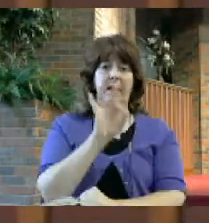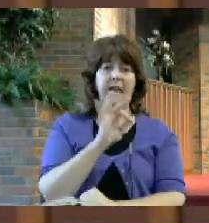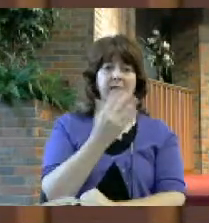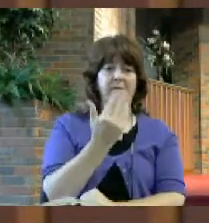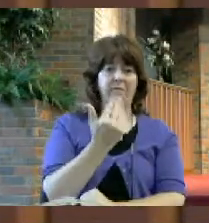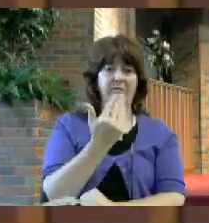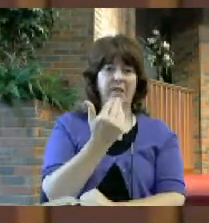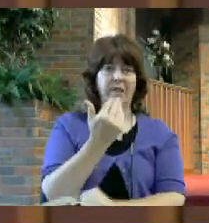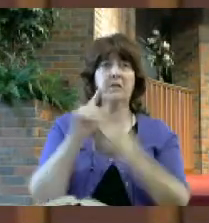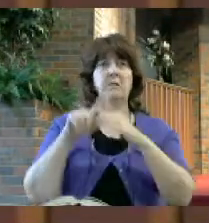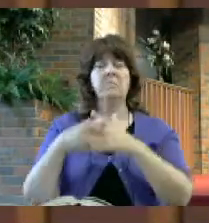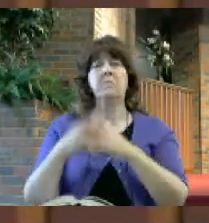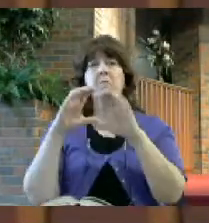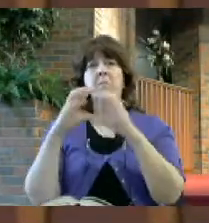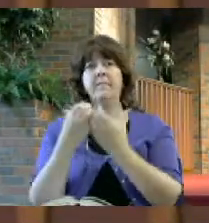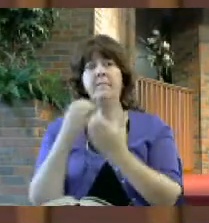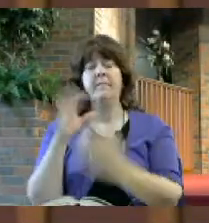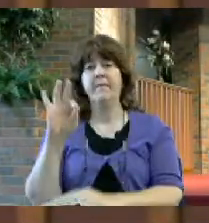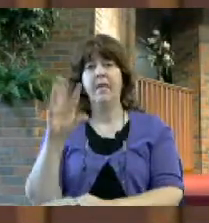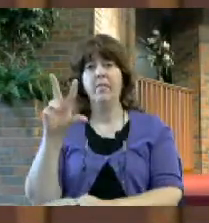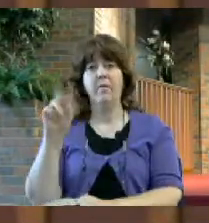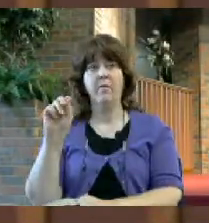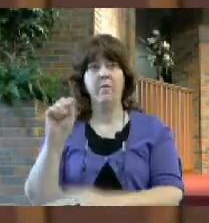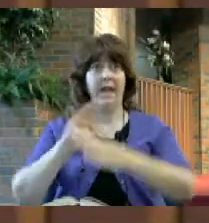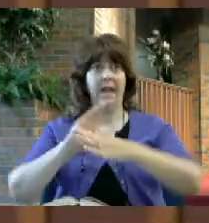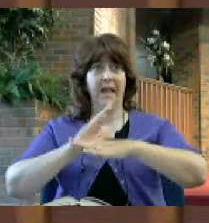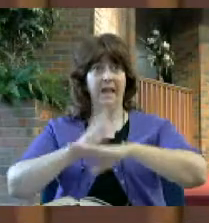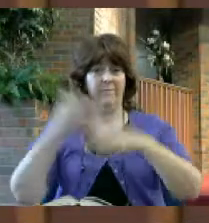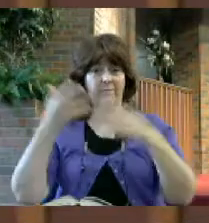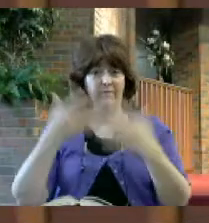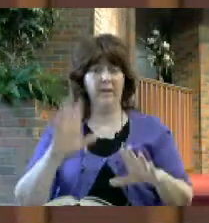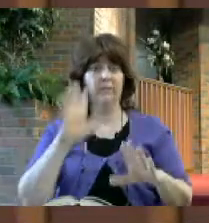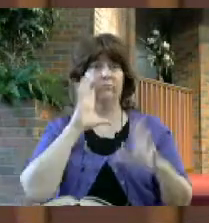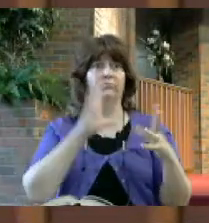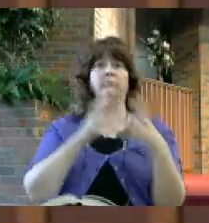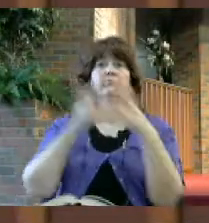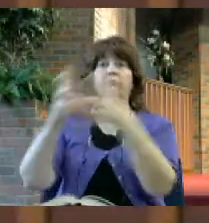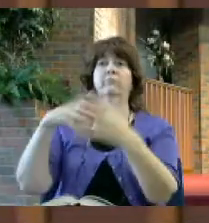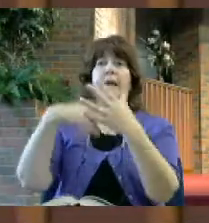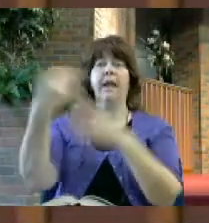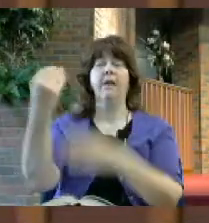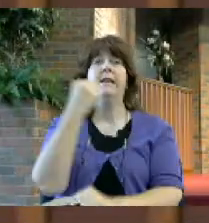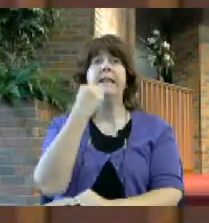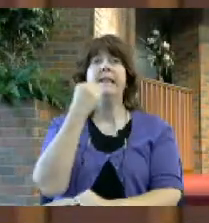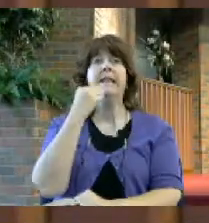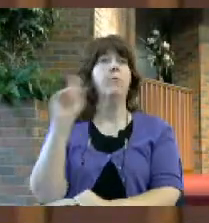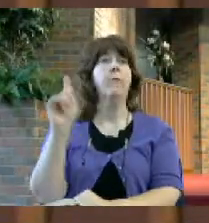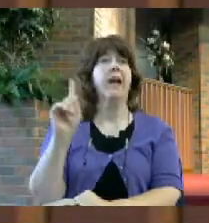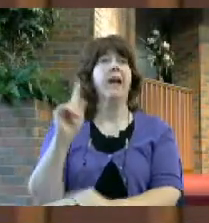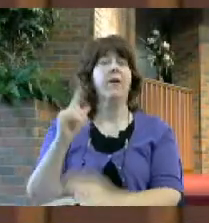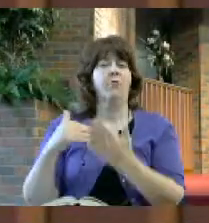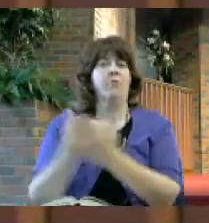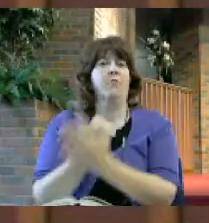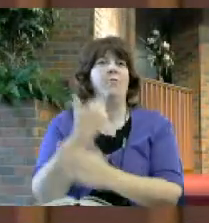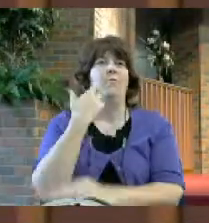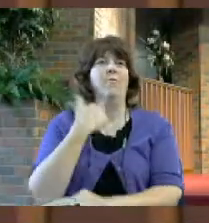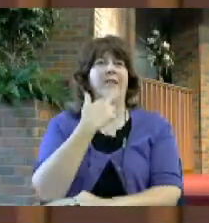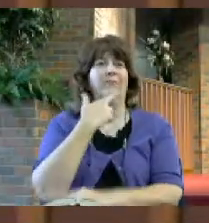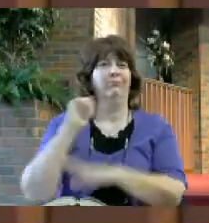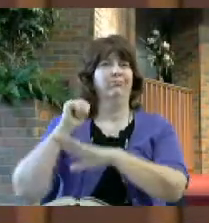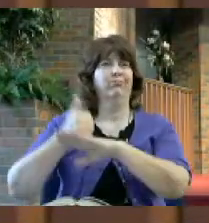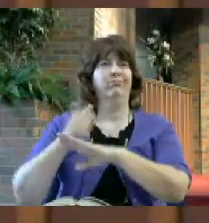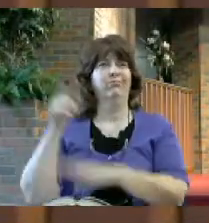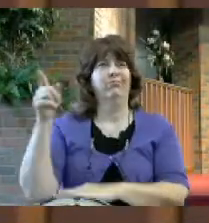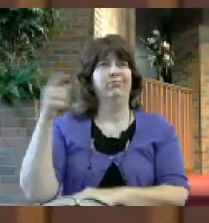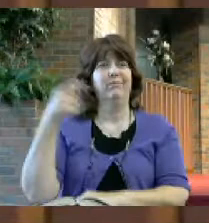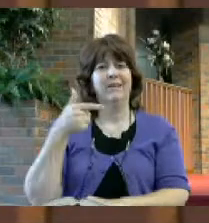you'll be going to the new Golden Corral, I understand. So that's the Tuesday Bible study class this coming week.